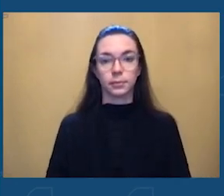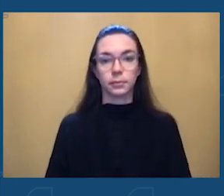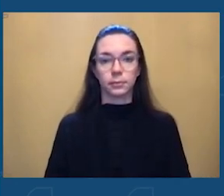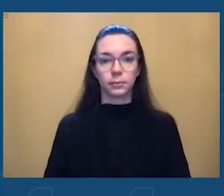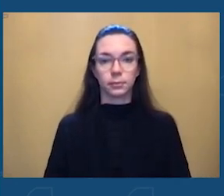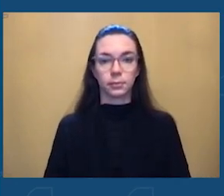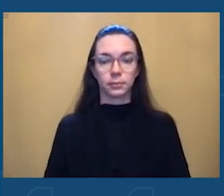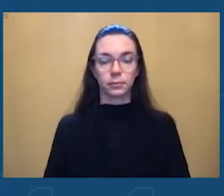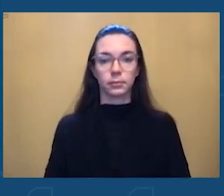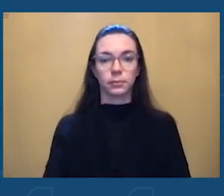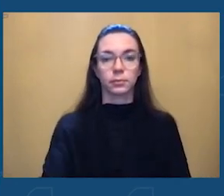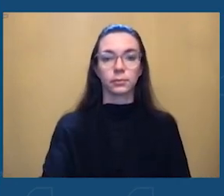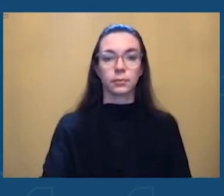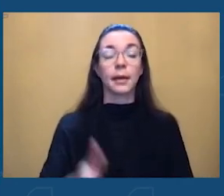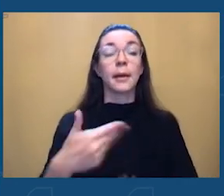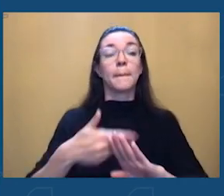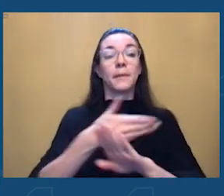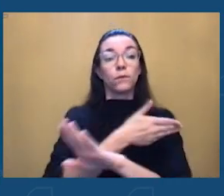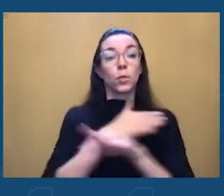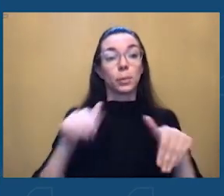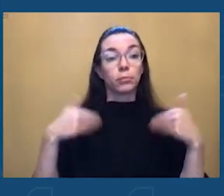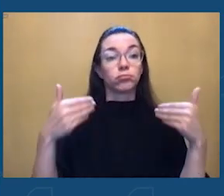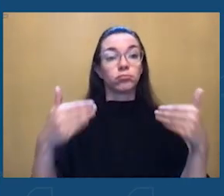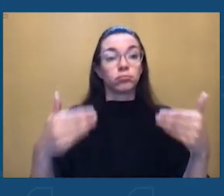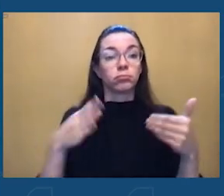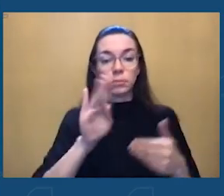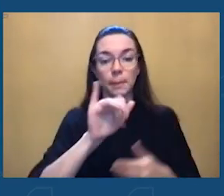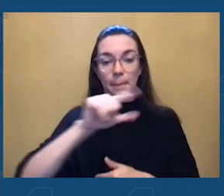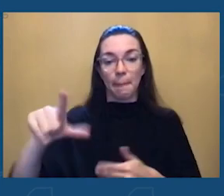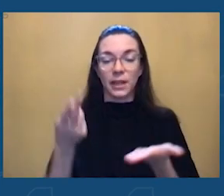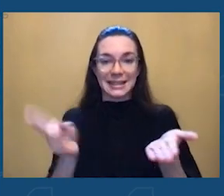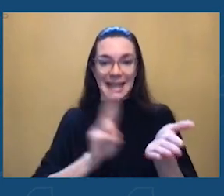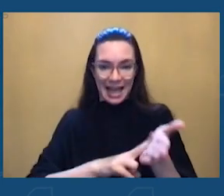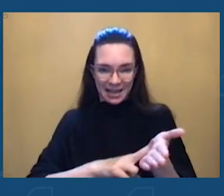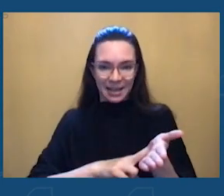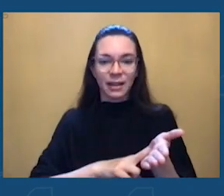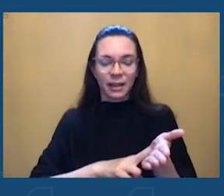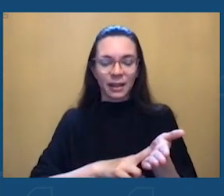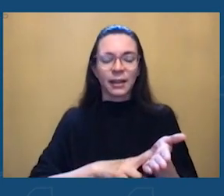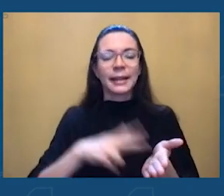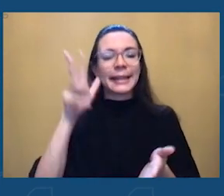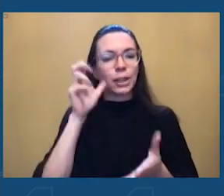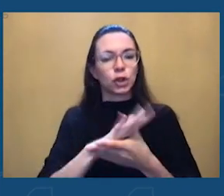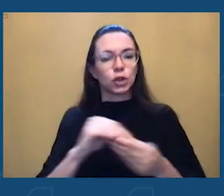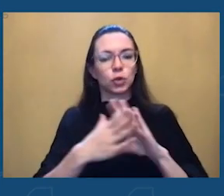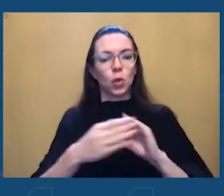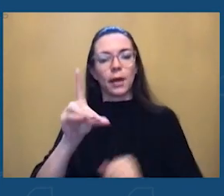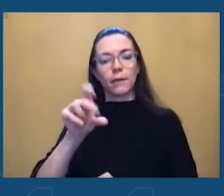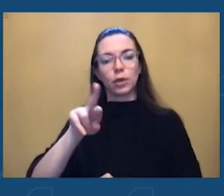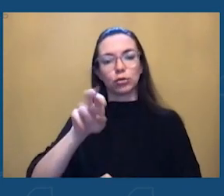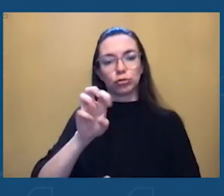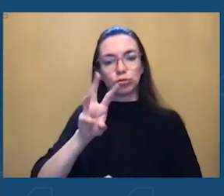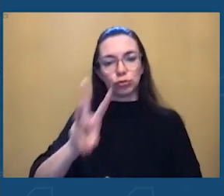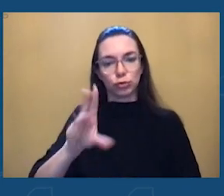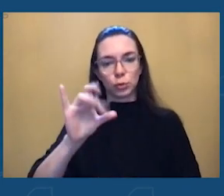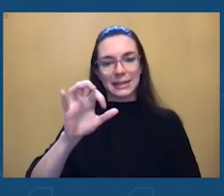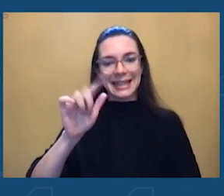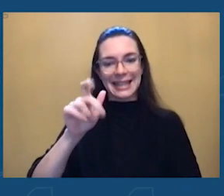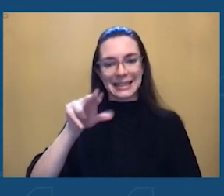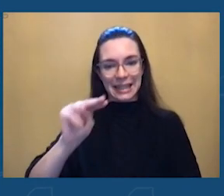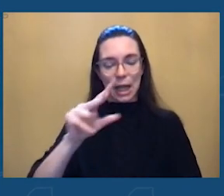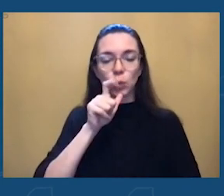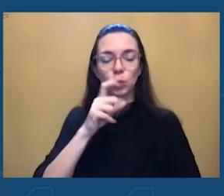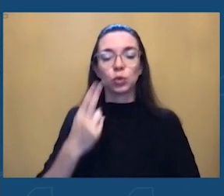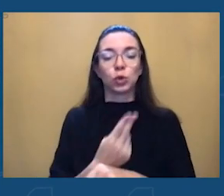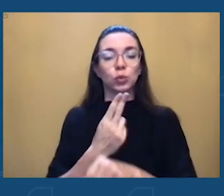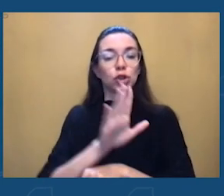And before we get to the bill sign, we want to also hear the story of Drew Dixon, who also used her voice to amplify the voices